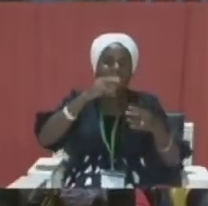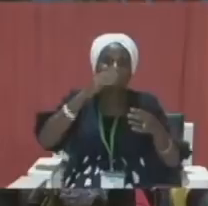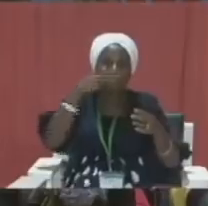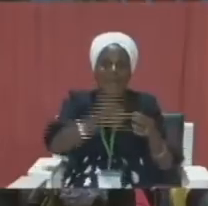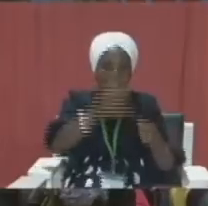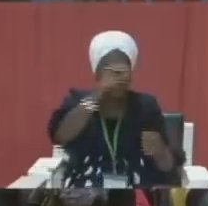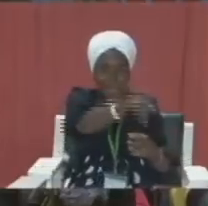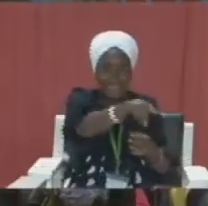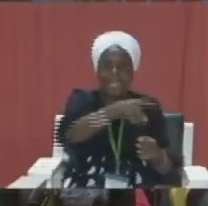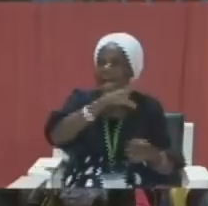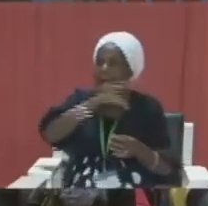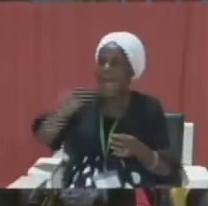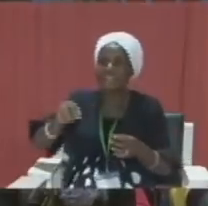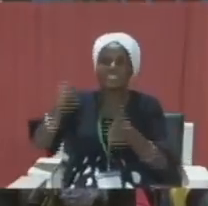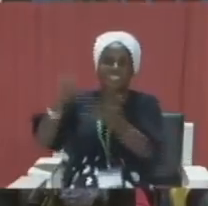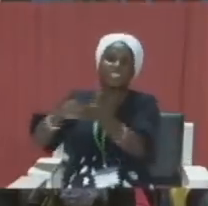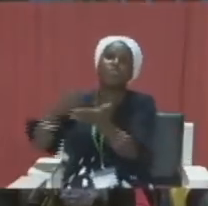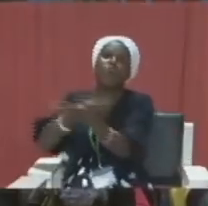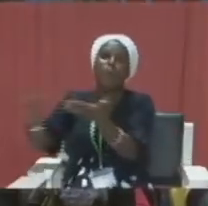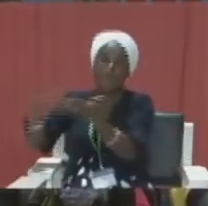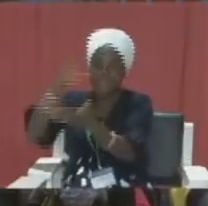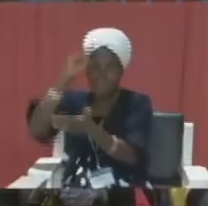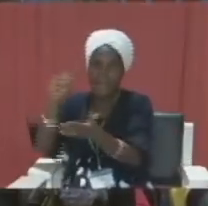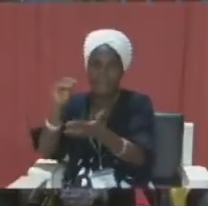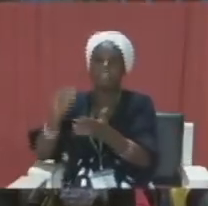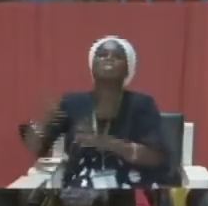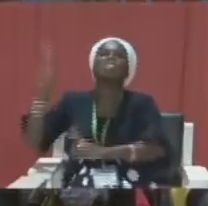this robber." The people said,